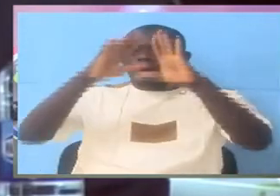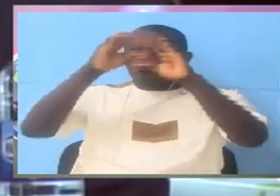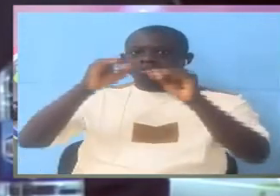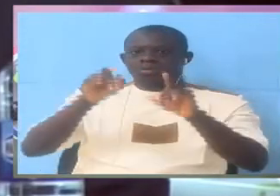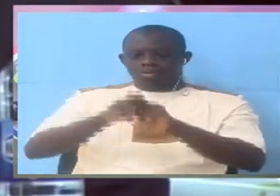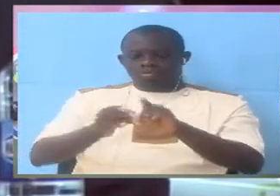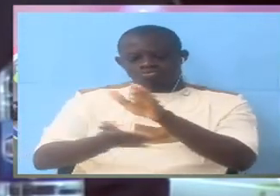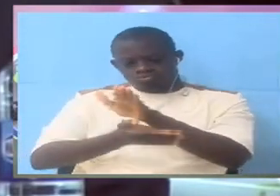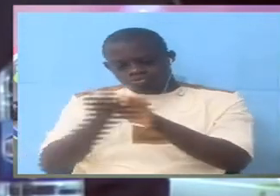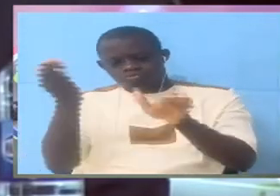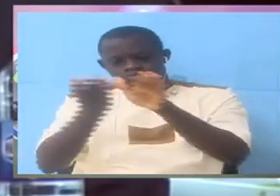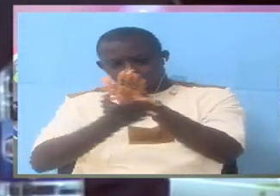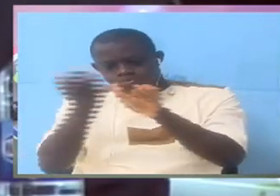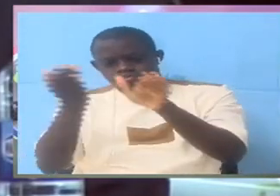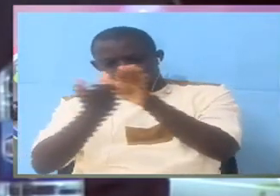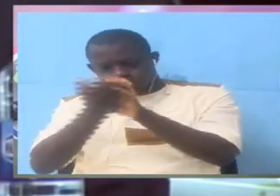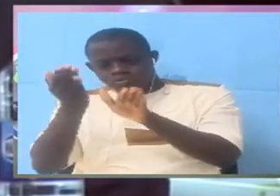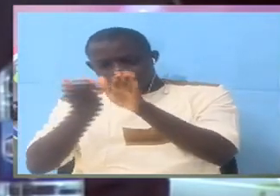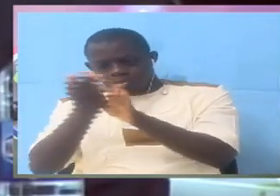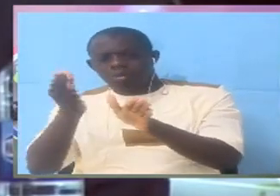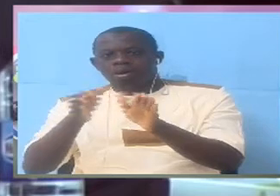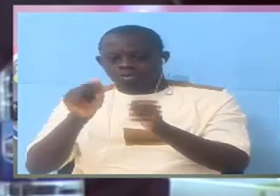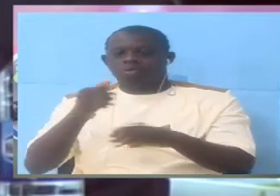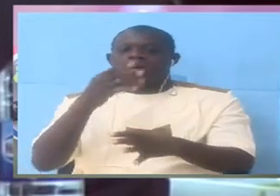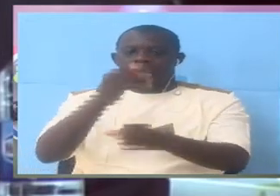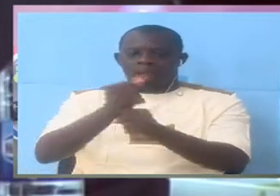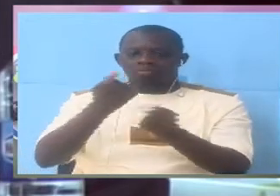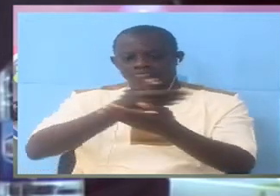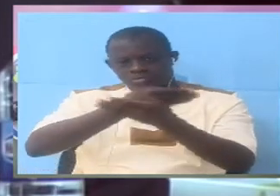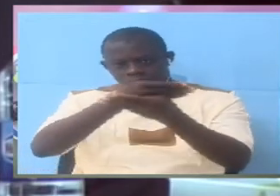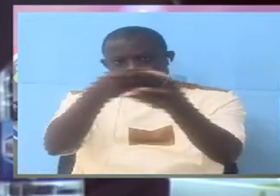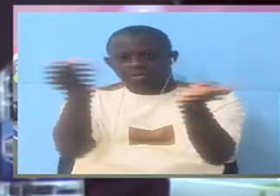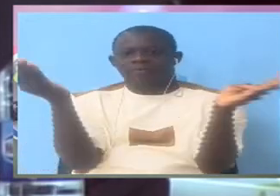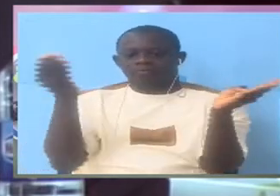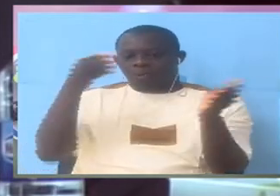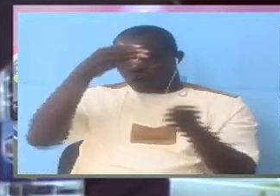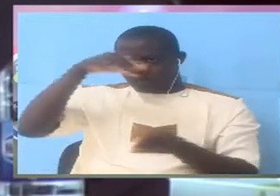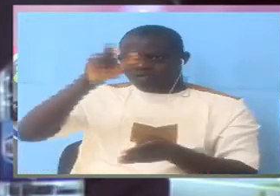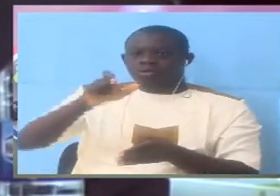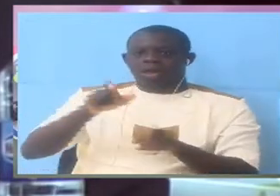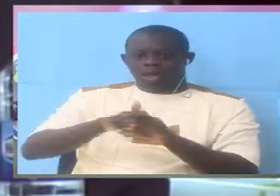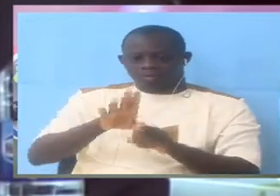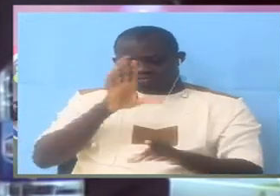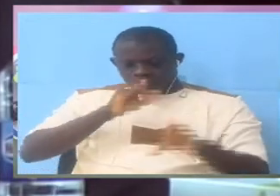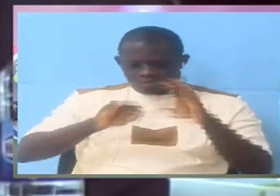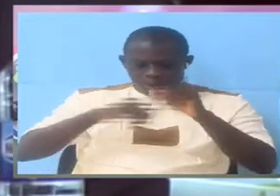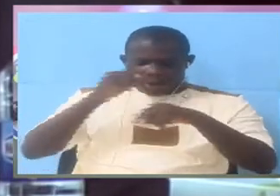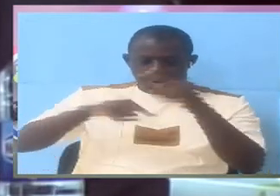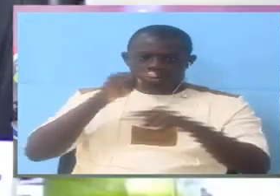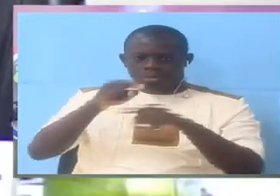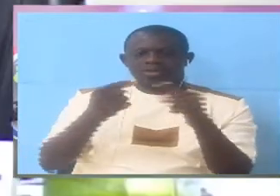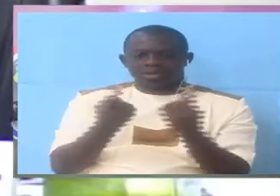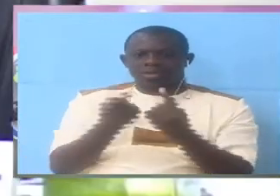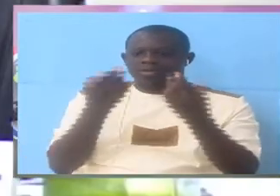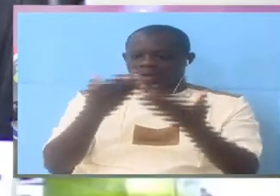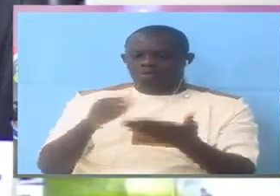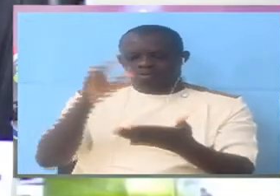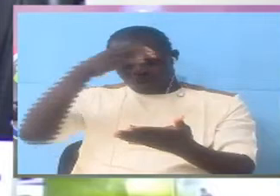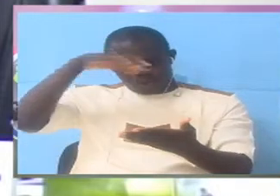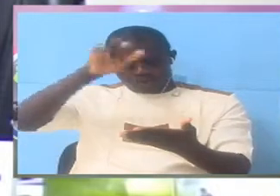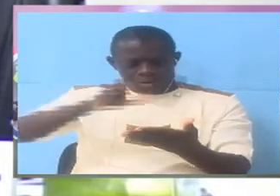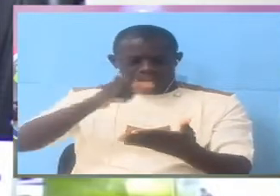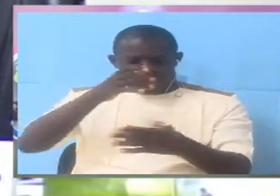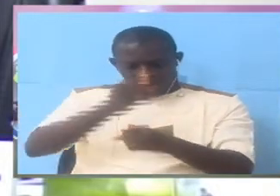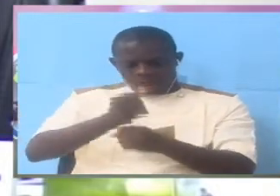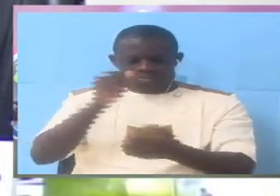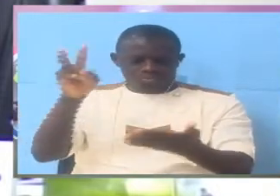we see it in front of us. Yes. That would help us understand the thing very well. Ya man kame for council wala mi de ko tumala men ayoke ni